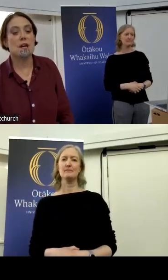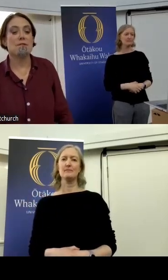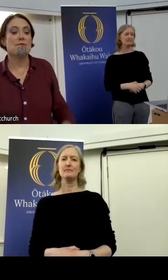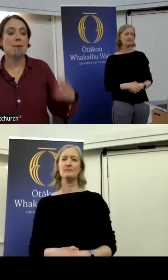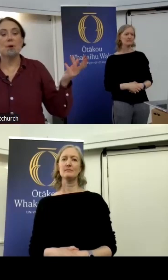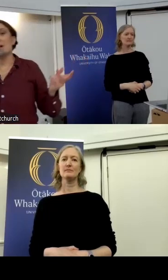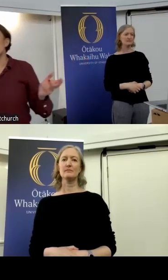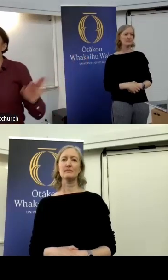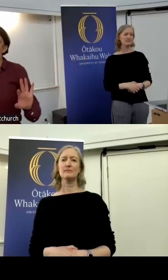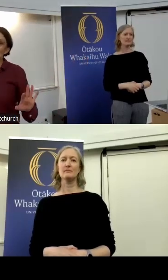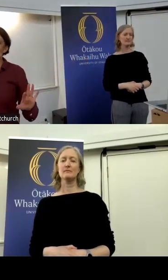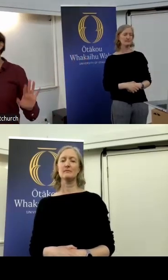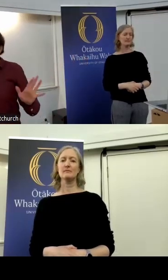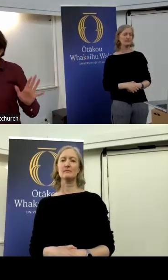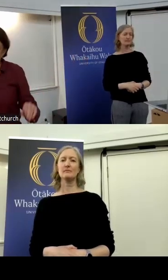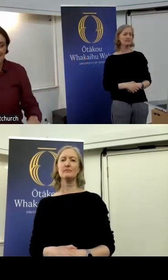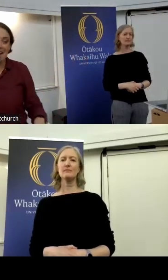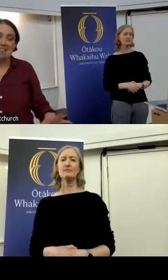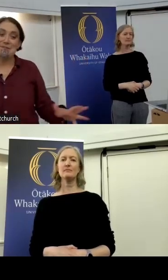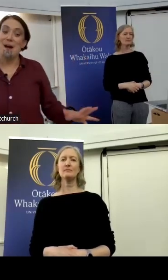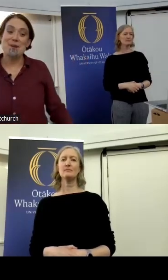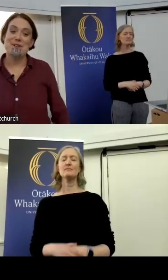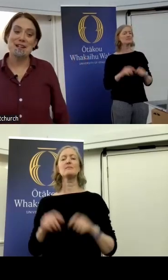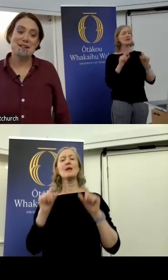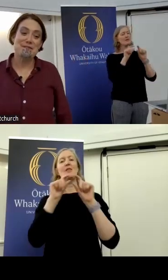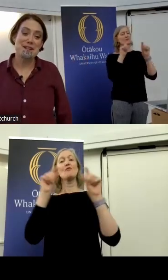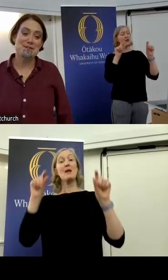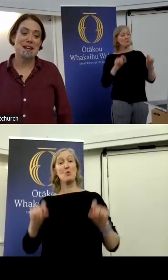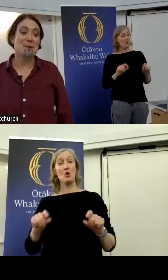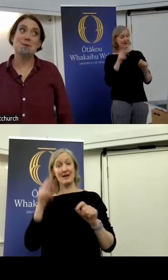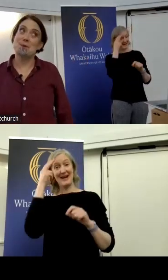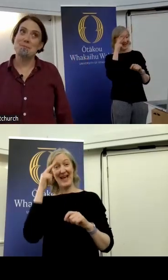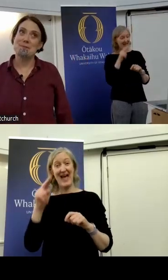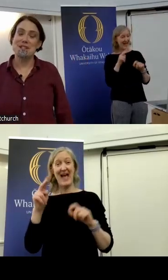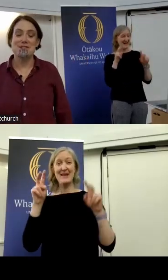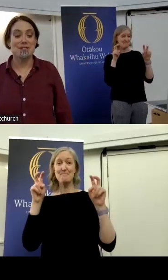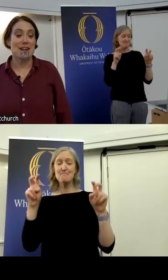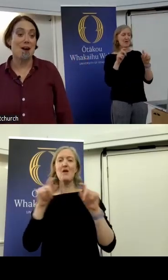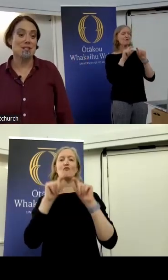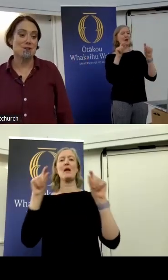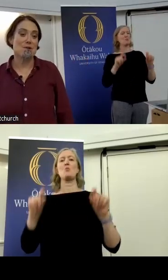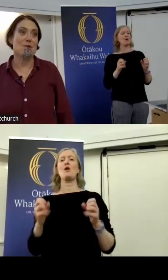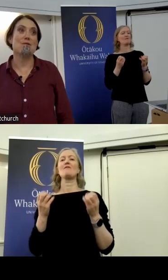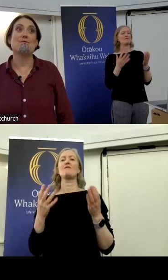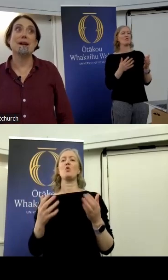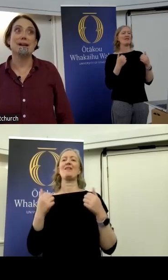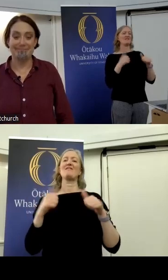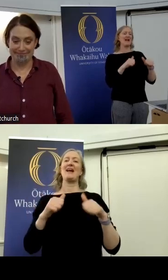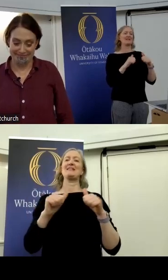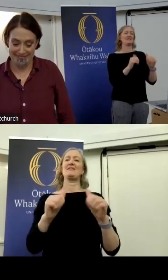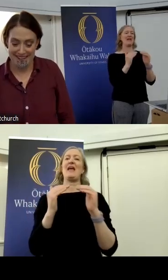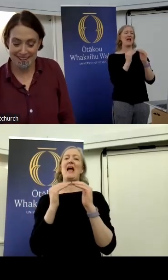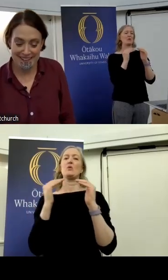So the framework is called the Framework for Effective and Equitable Implementation in Aotearoa, or